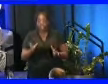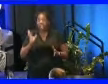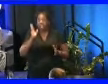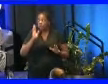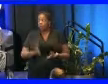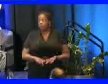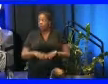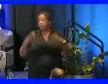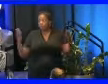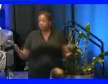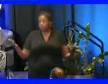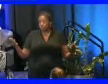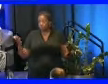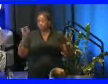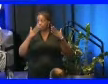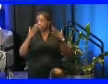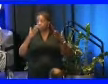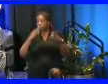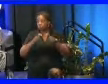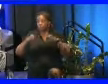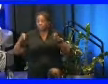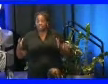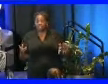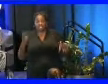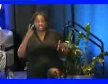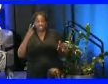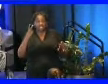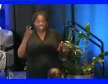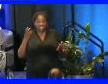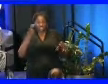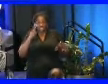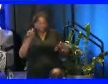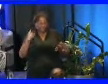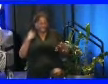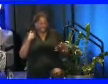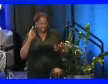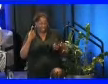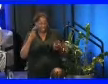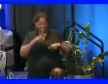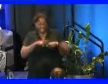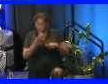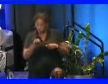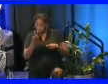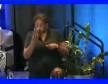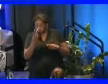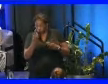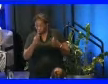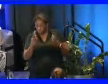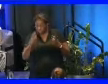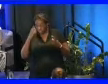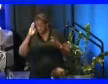to open it up. First, thank you to our panelists, and see if we probably have time for 2 questions or so. And I